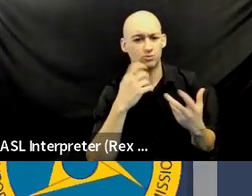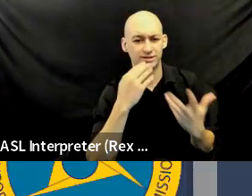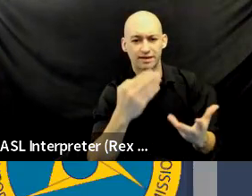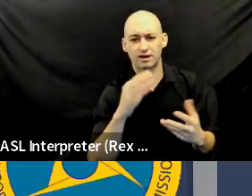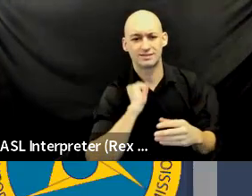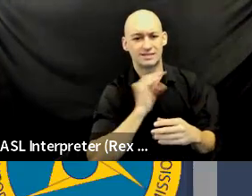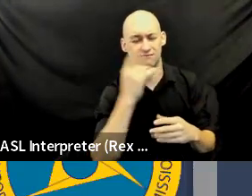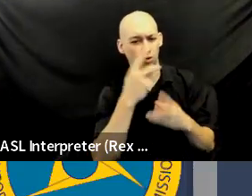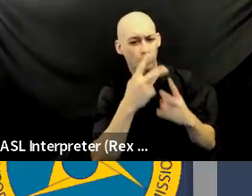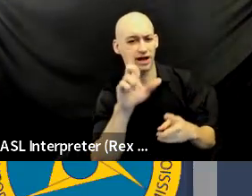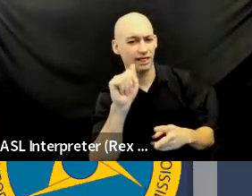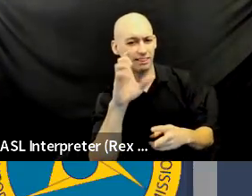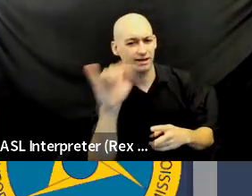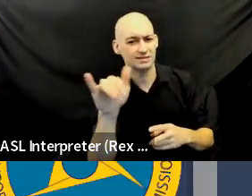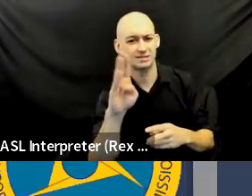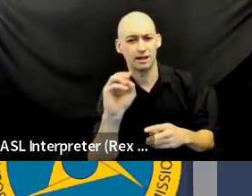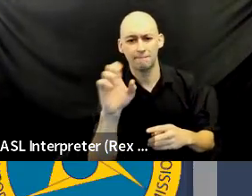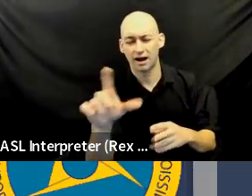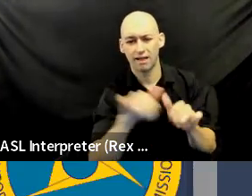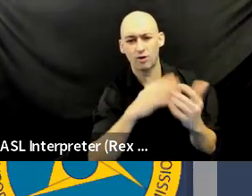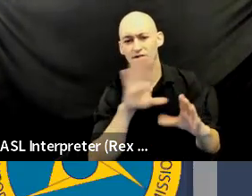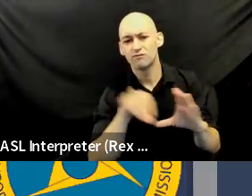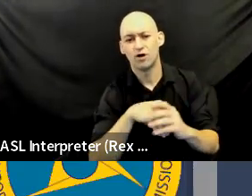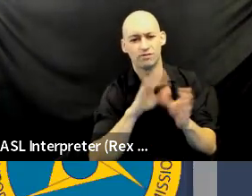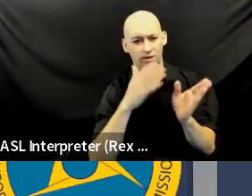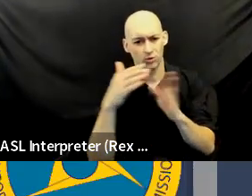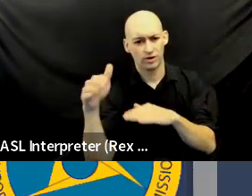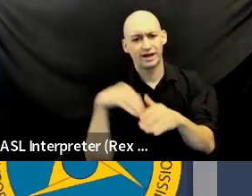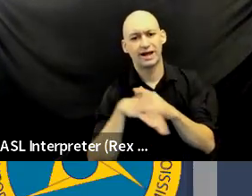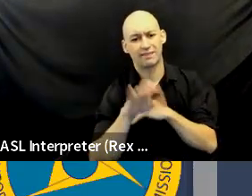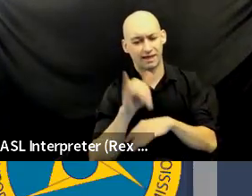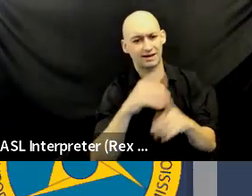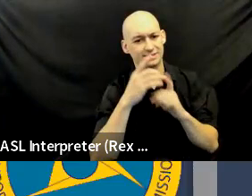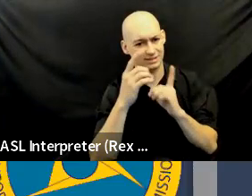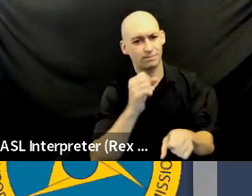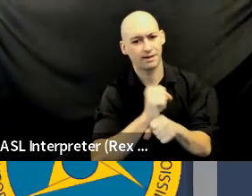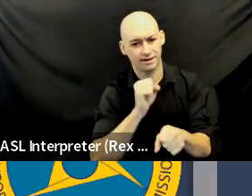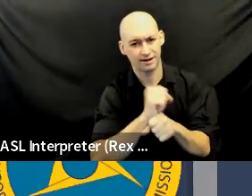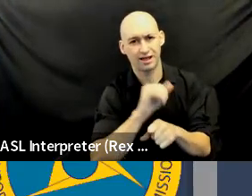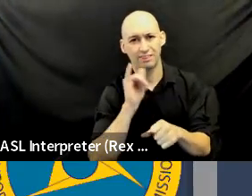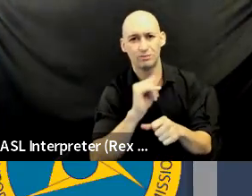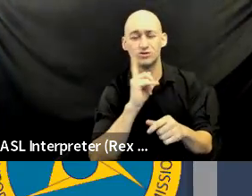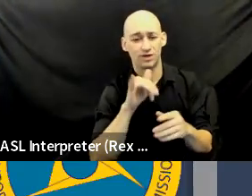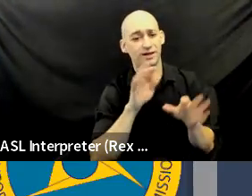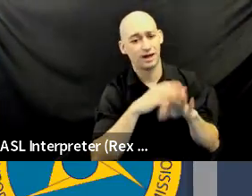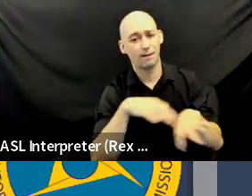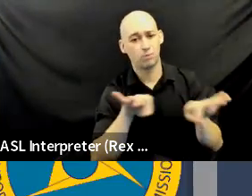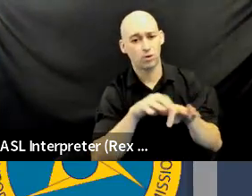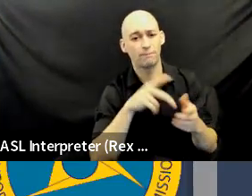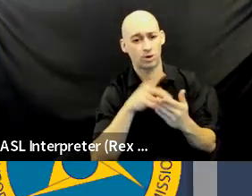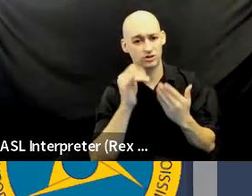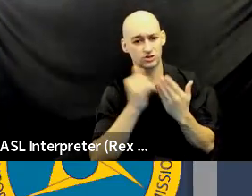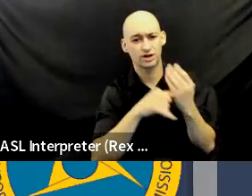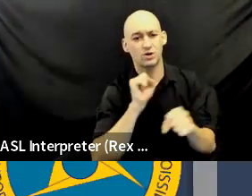for how to involve the community in infrastructure siting decisions. I think this was a very important project that we worked on with